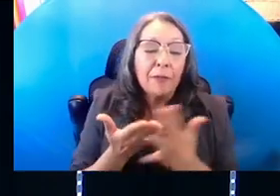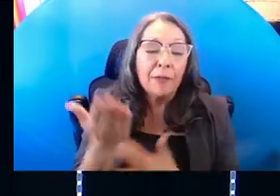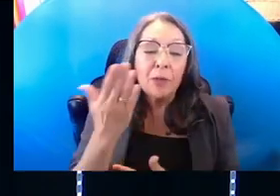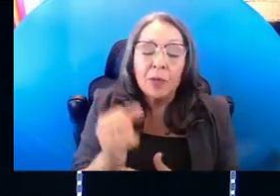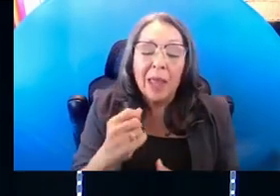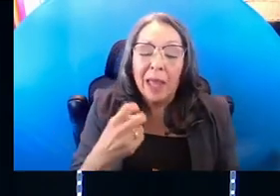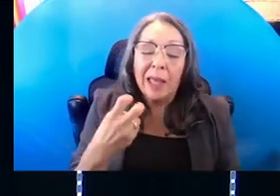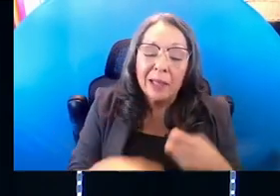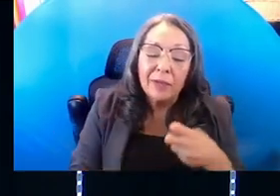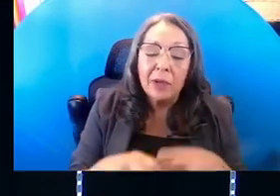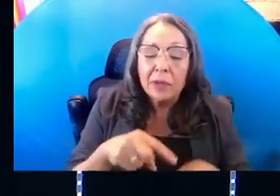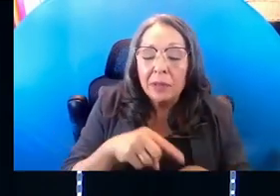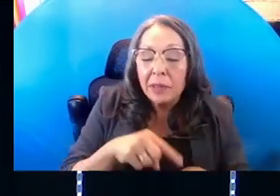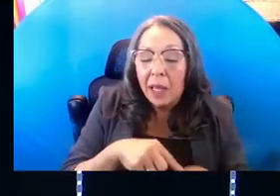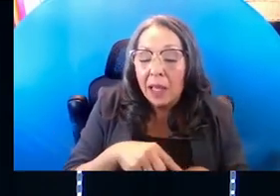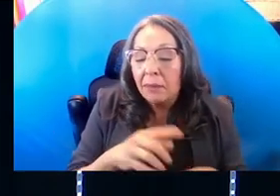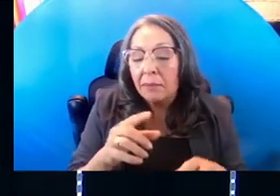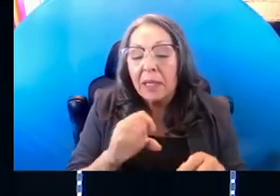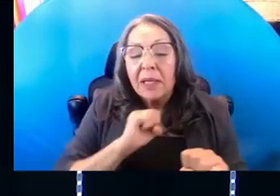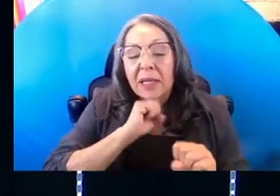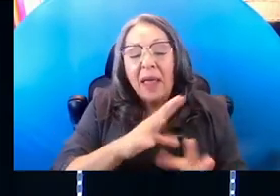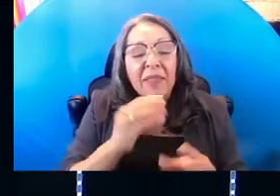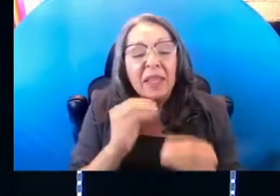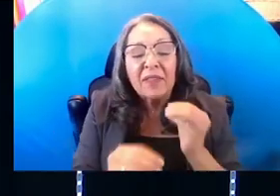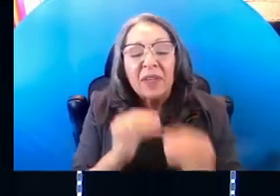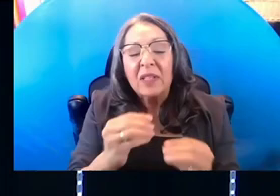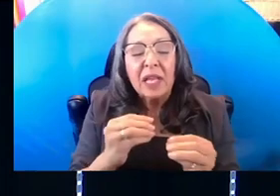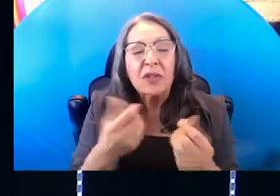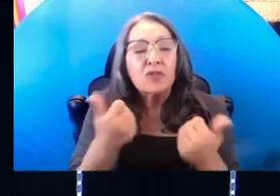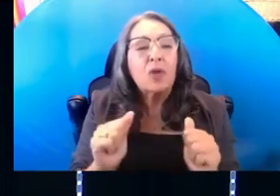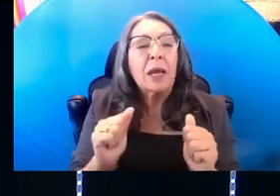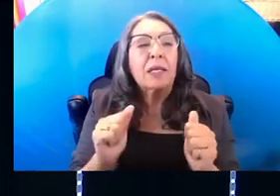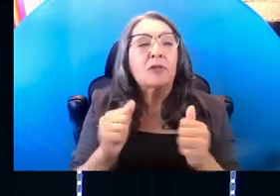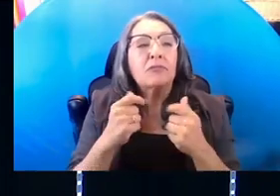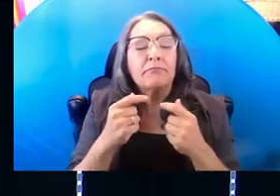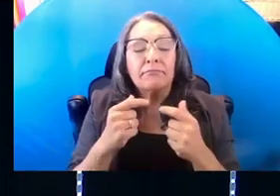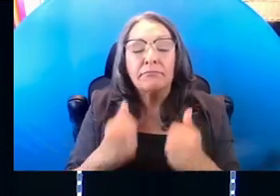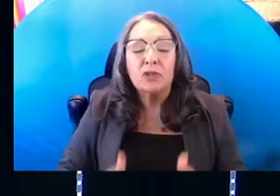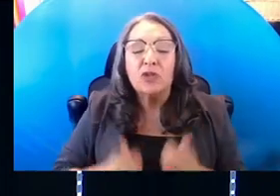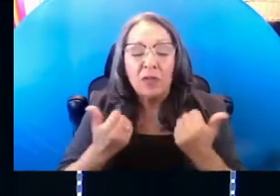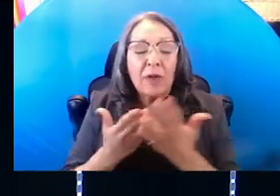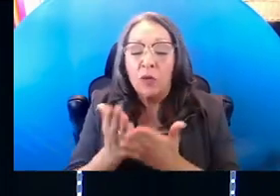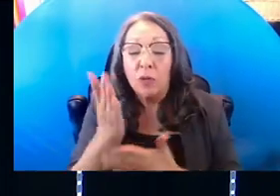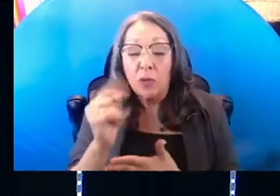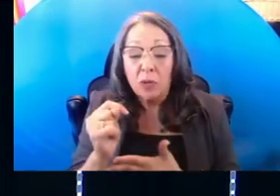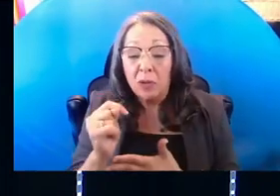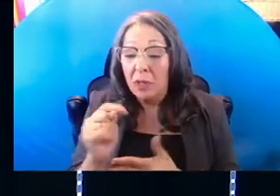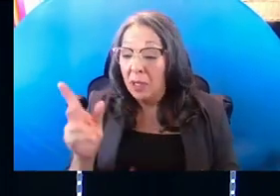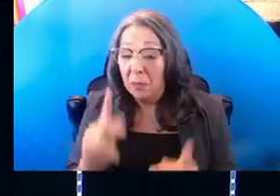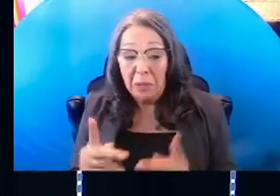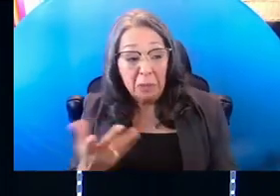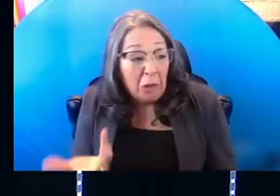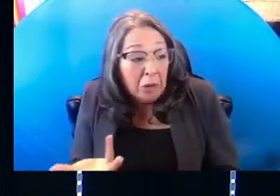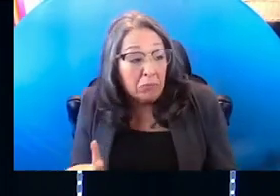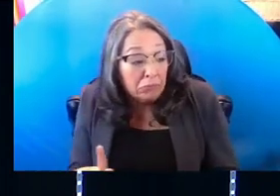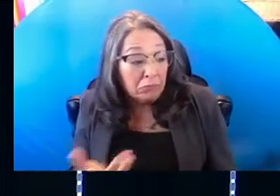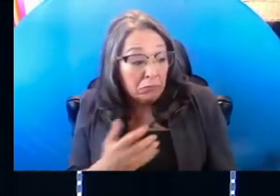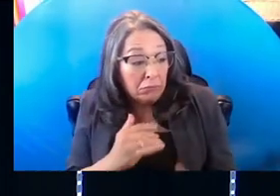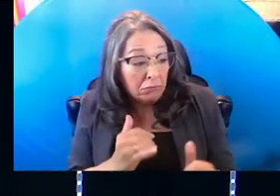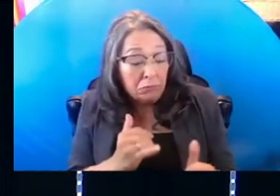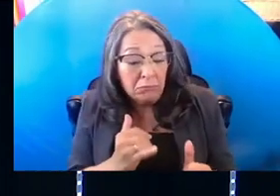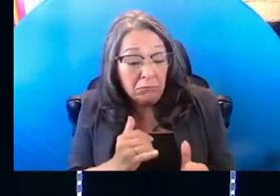season until it's over. Nothing is fixed. Nothing. I just get through it. Some of you are like, what's wrong with that? Well, if you